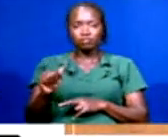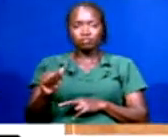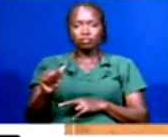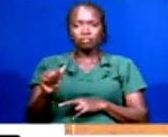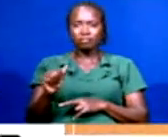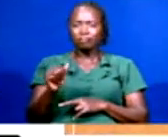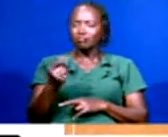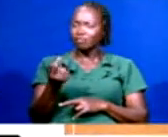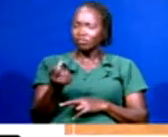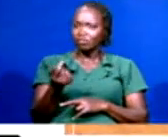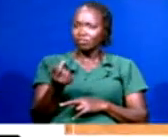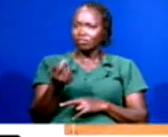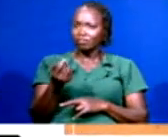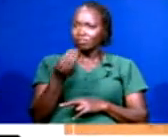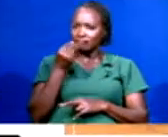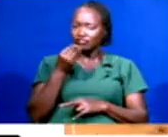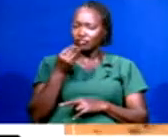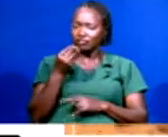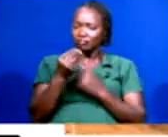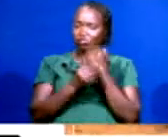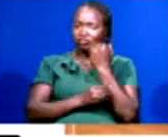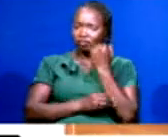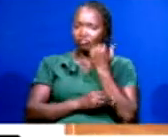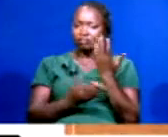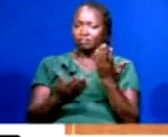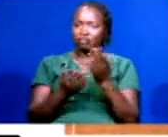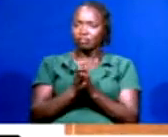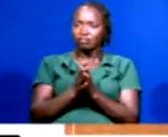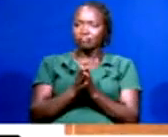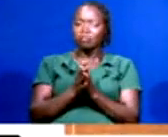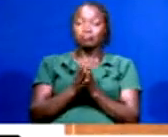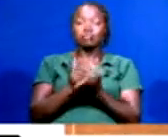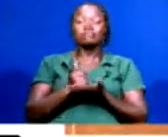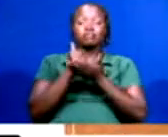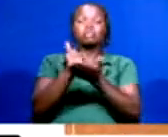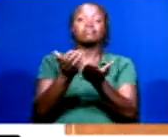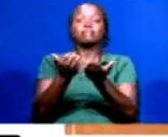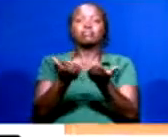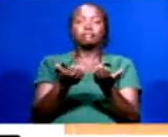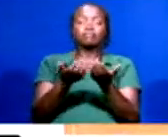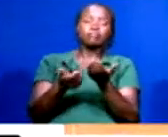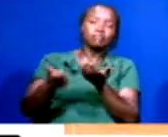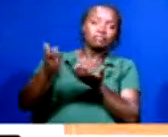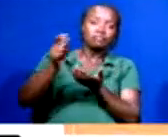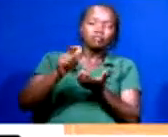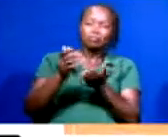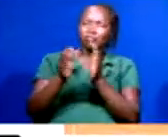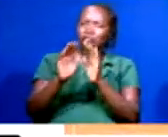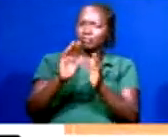food insecurity and requiring humanitarian assistance has increased to